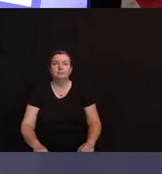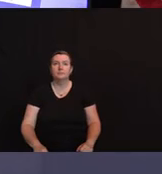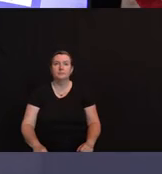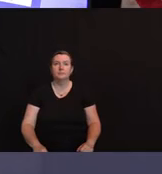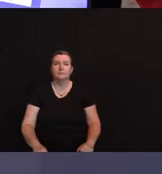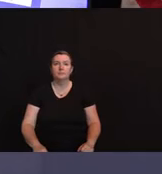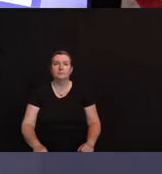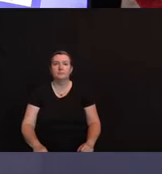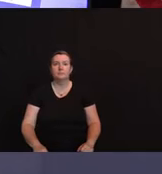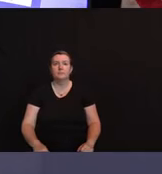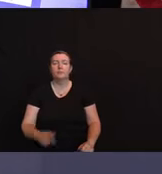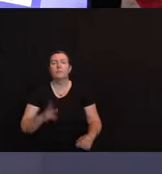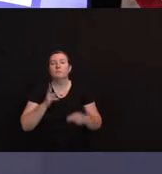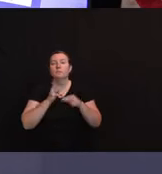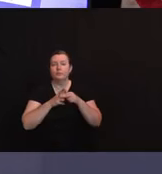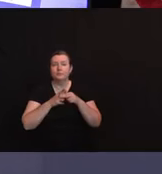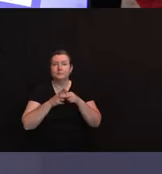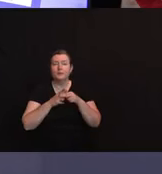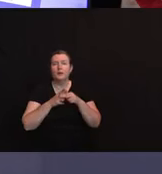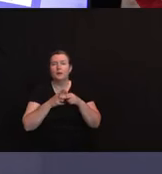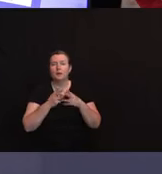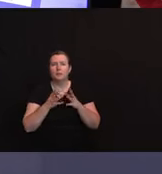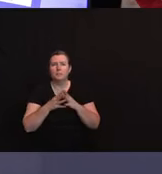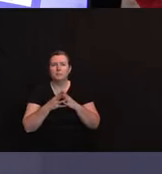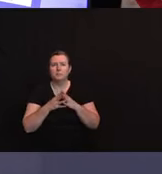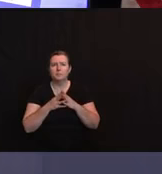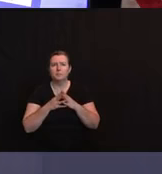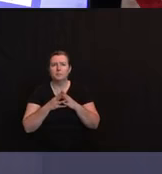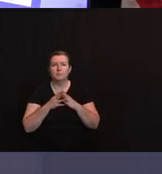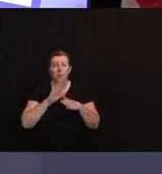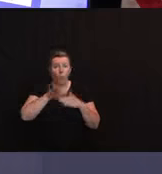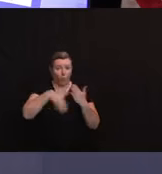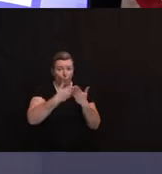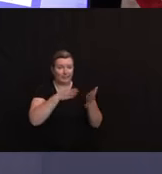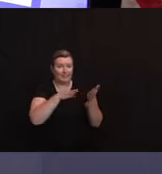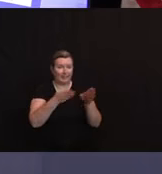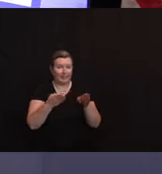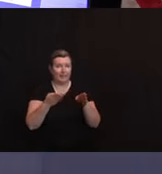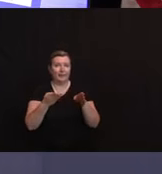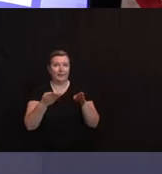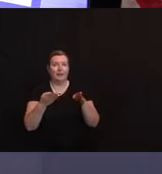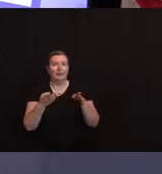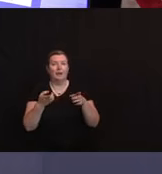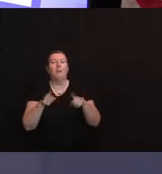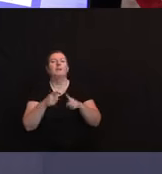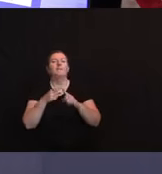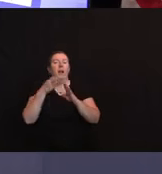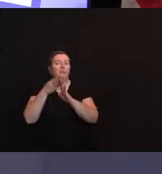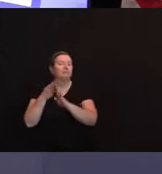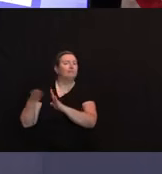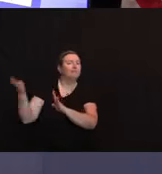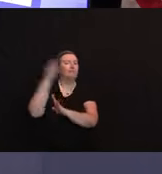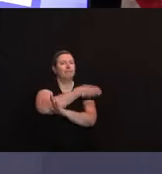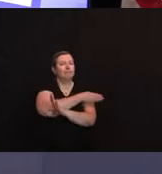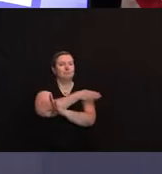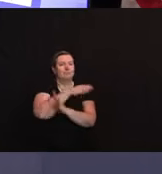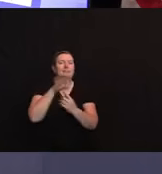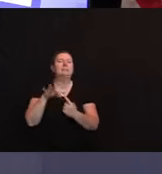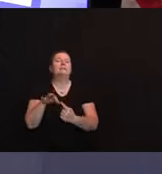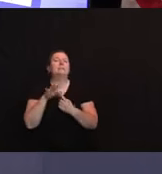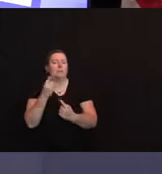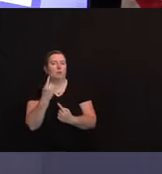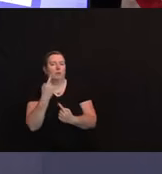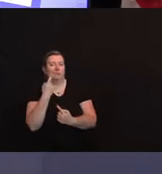death occurring in prior periods. The hospitals, as of 10 p.m. last night, reported